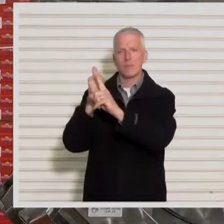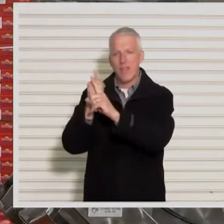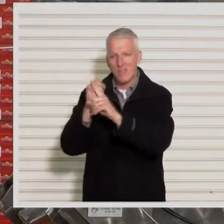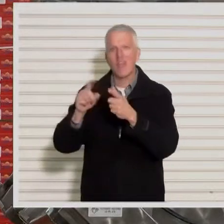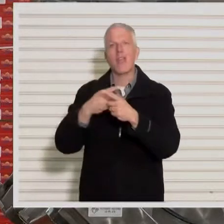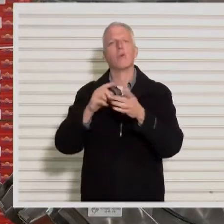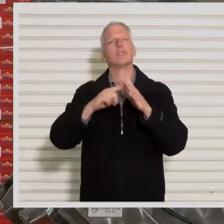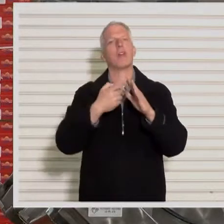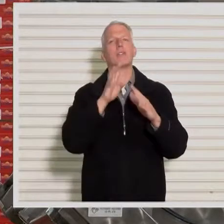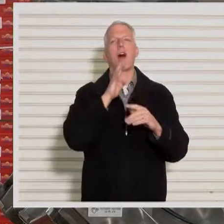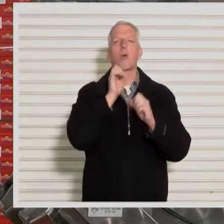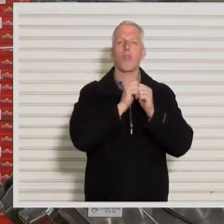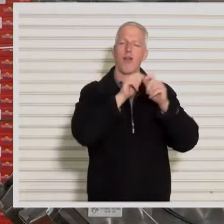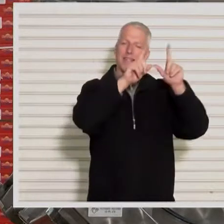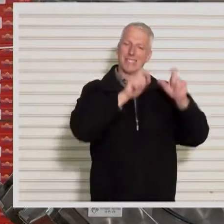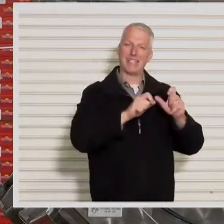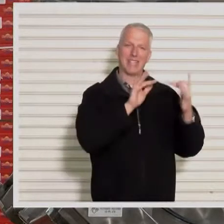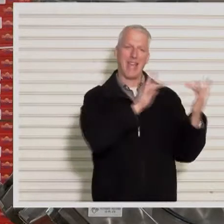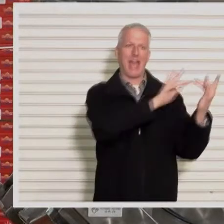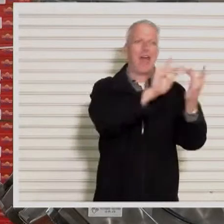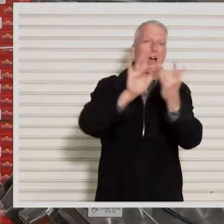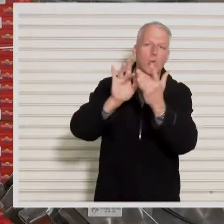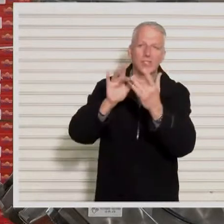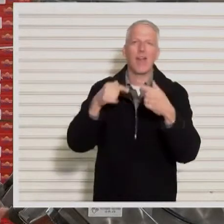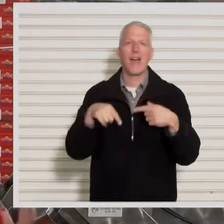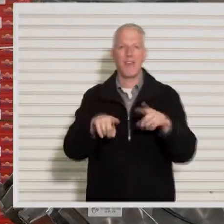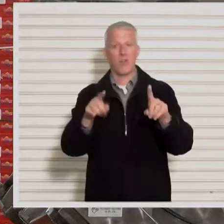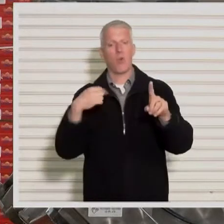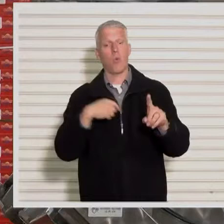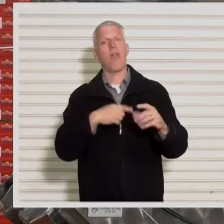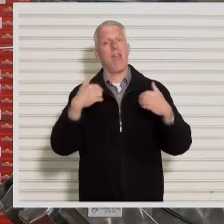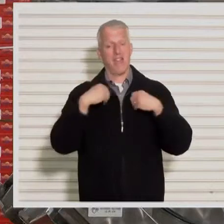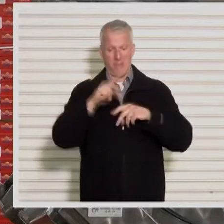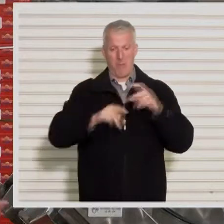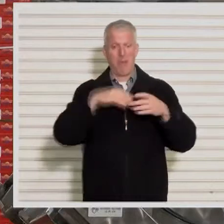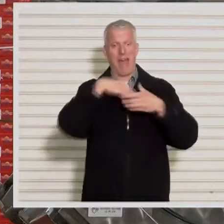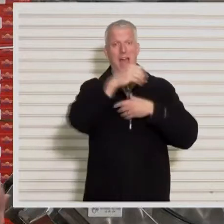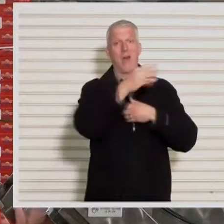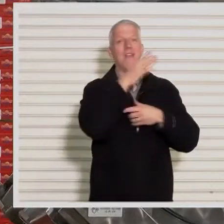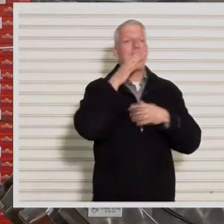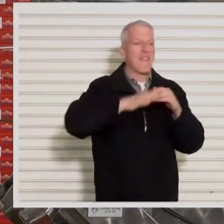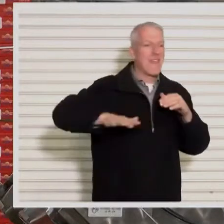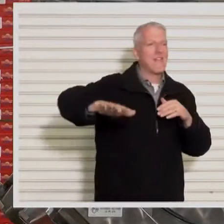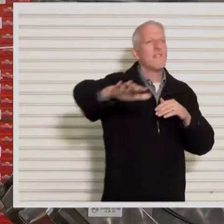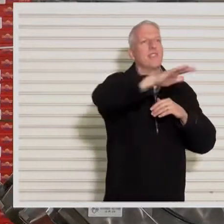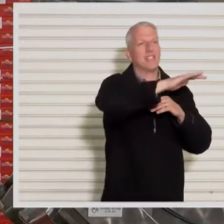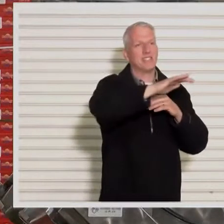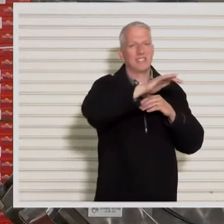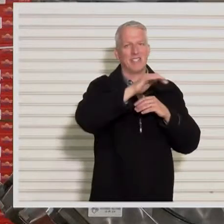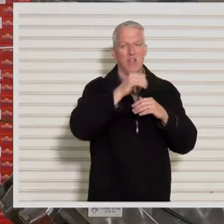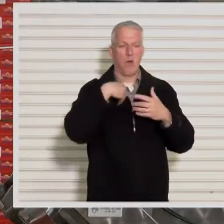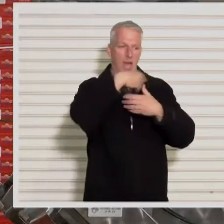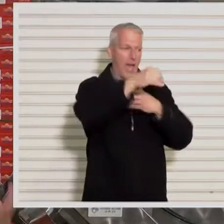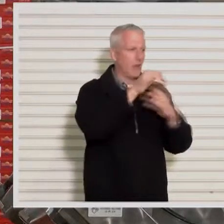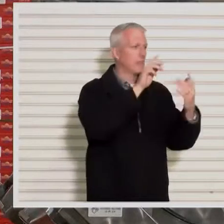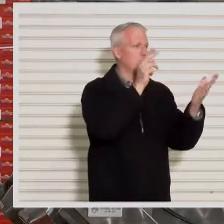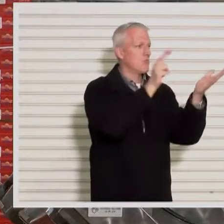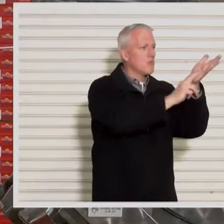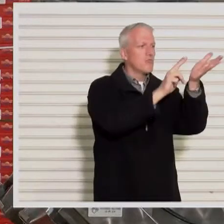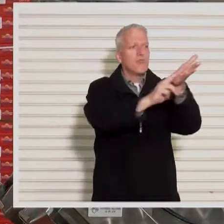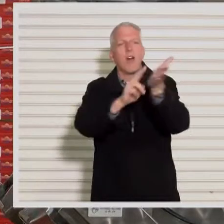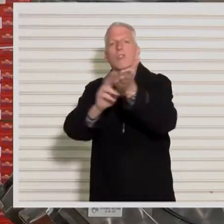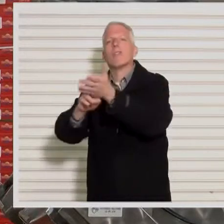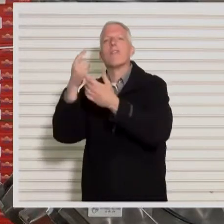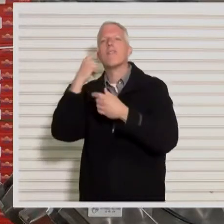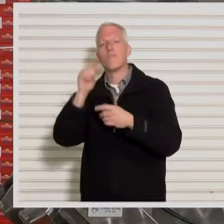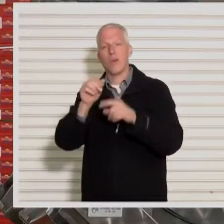started with our testing outreach efforts. And so we literally had people out in the fields, TODEC, registering people for testing,